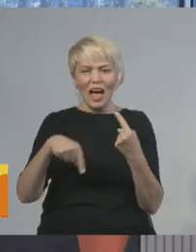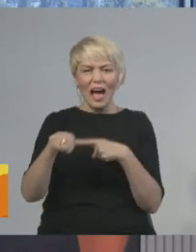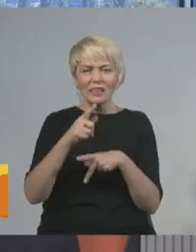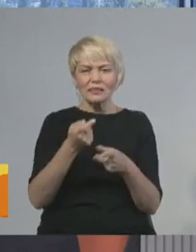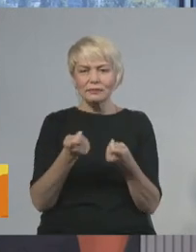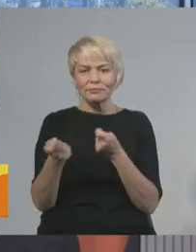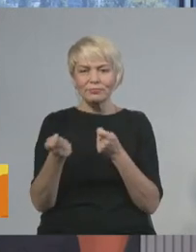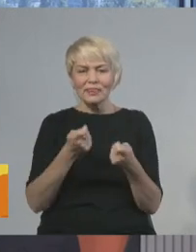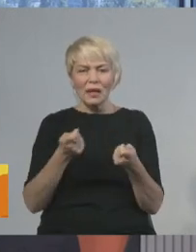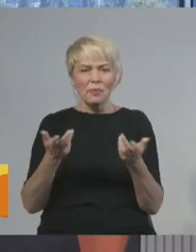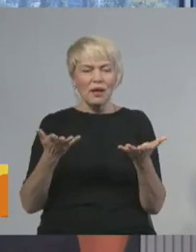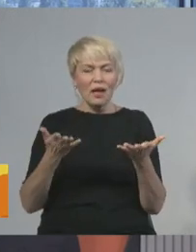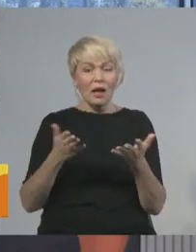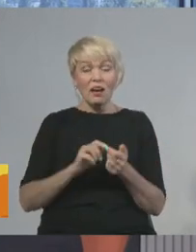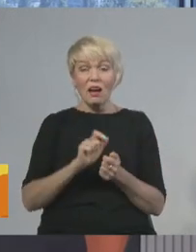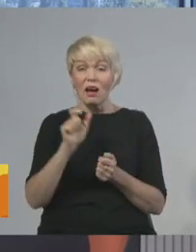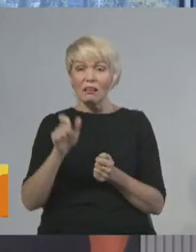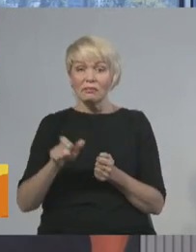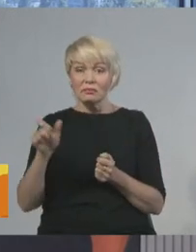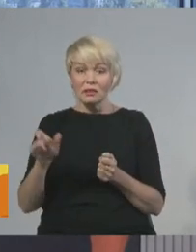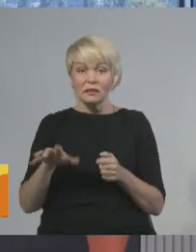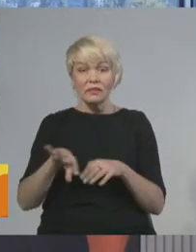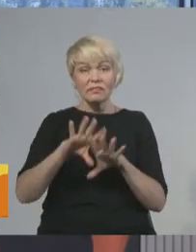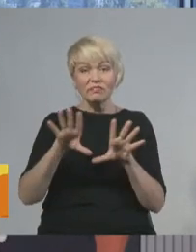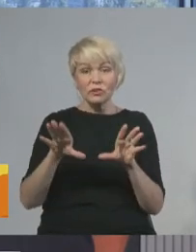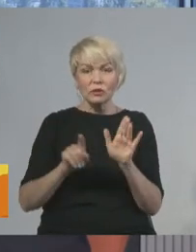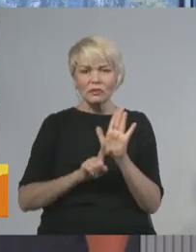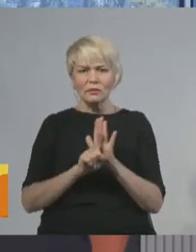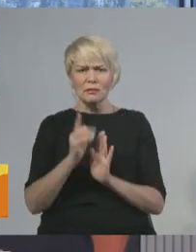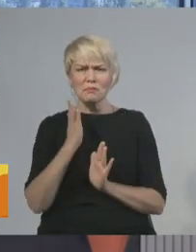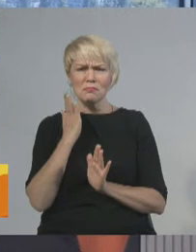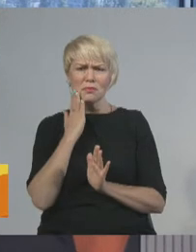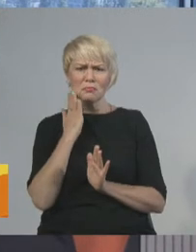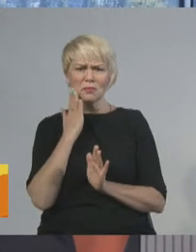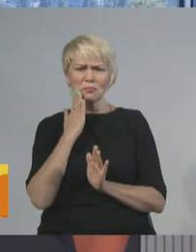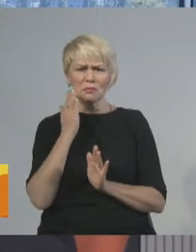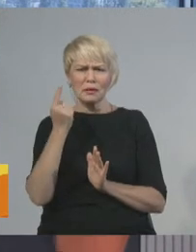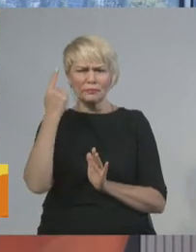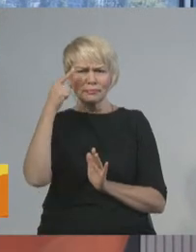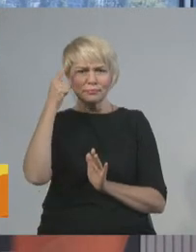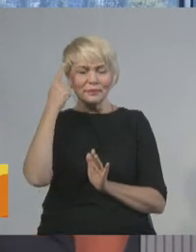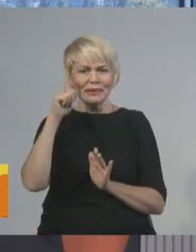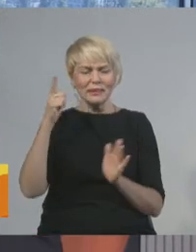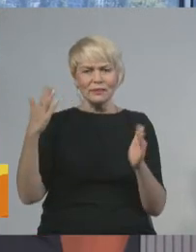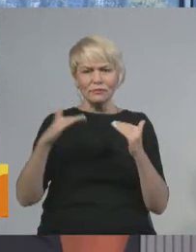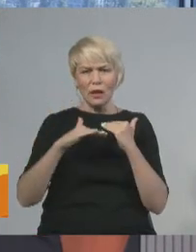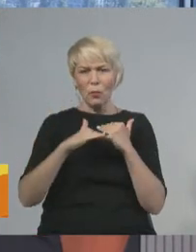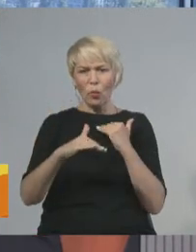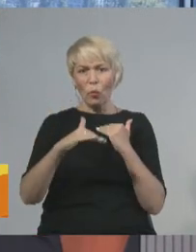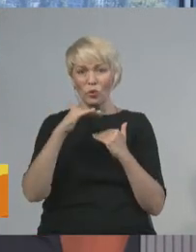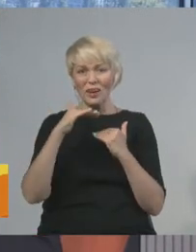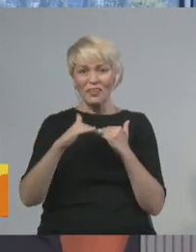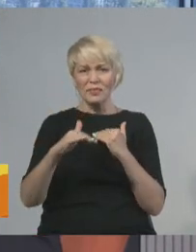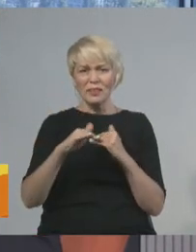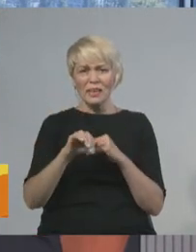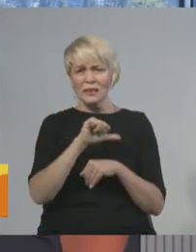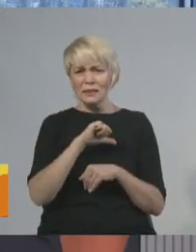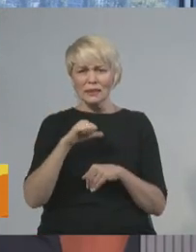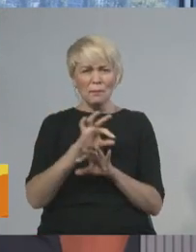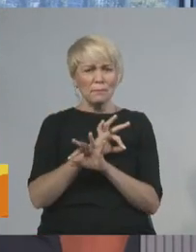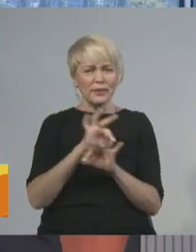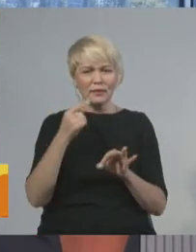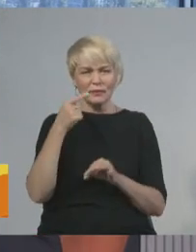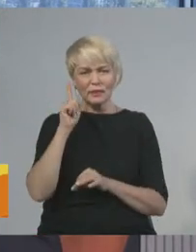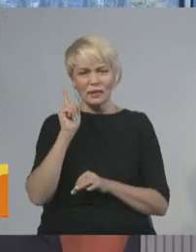know financial management or hr they start to do everything using the intuition